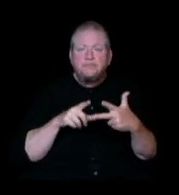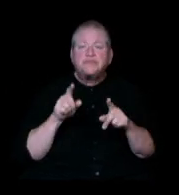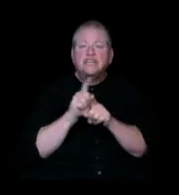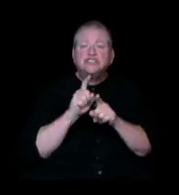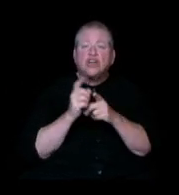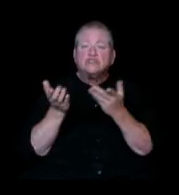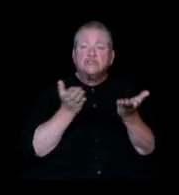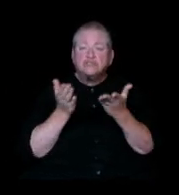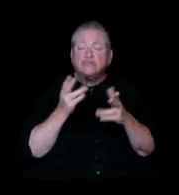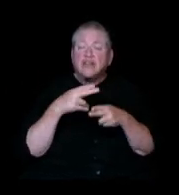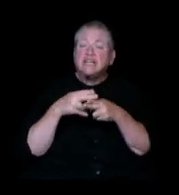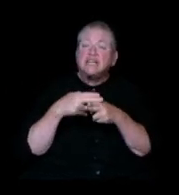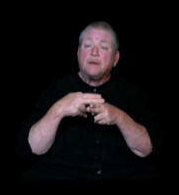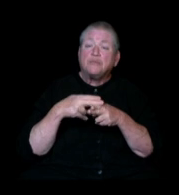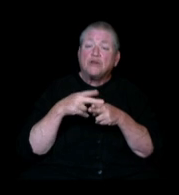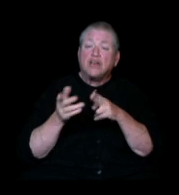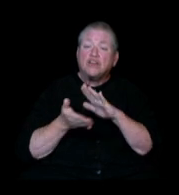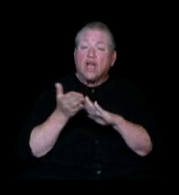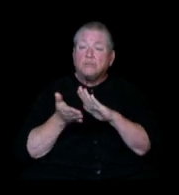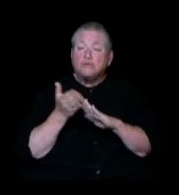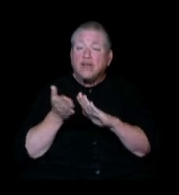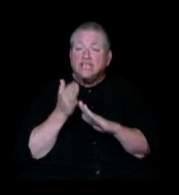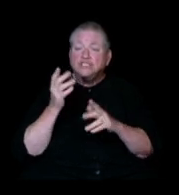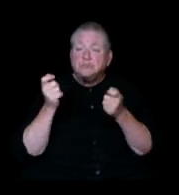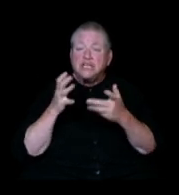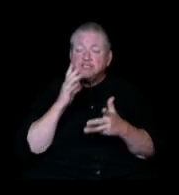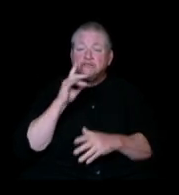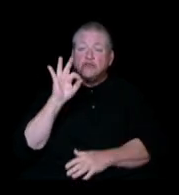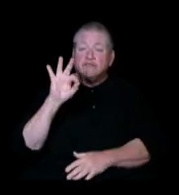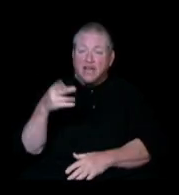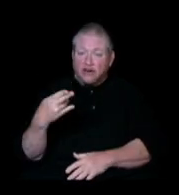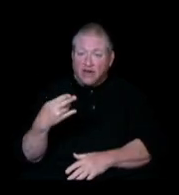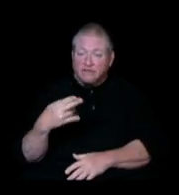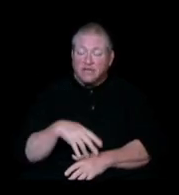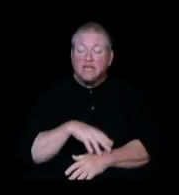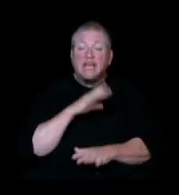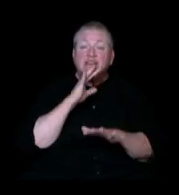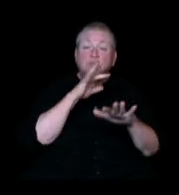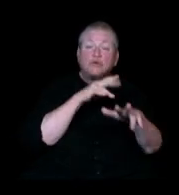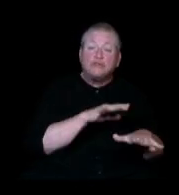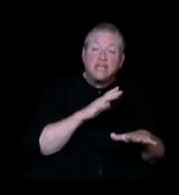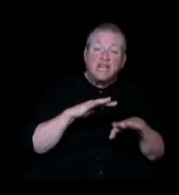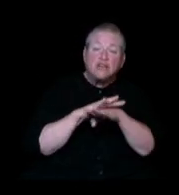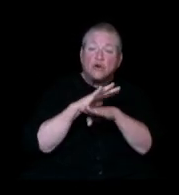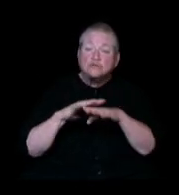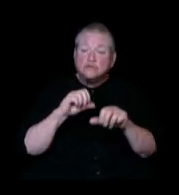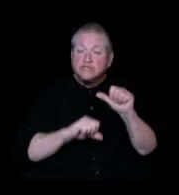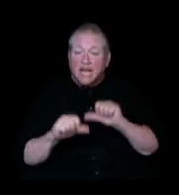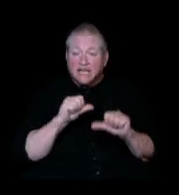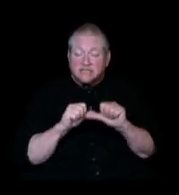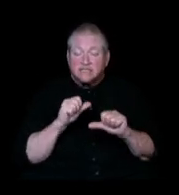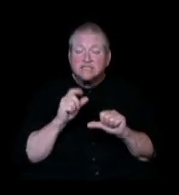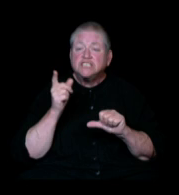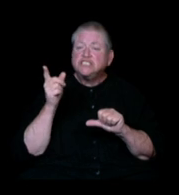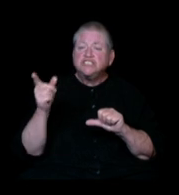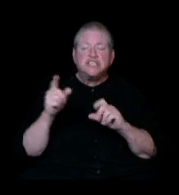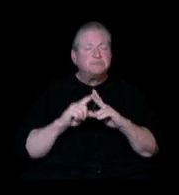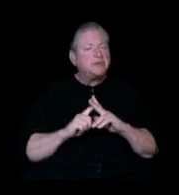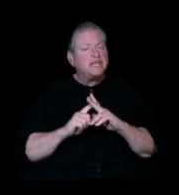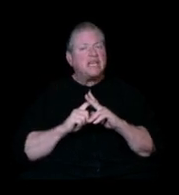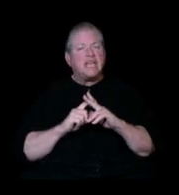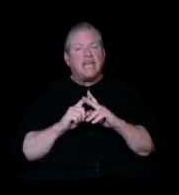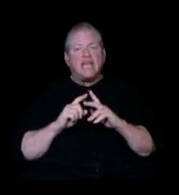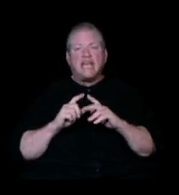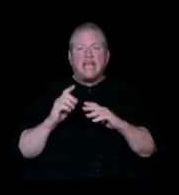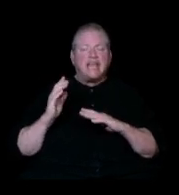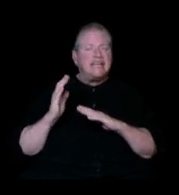She also served as the temporary operations manager for Fairhaven College. In the Marine and Coastal Science program, she has been